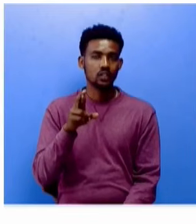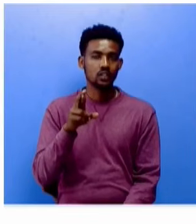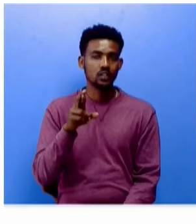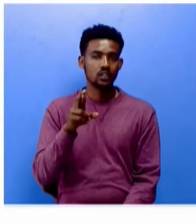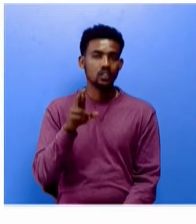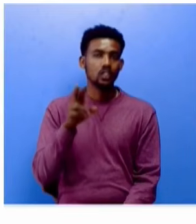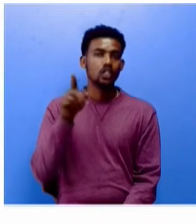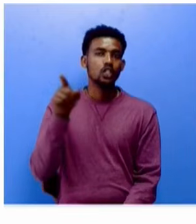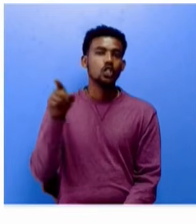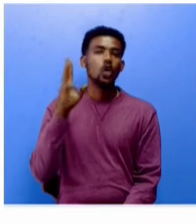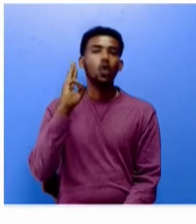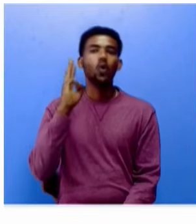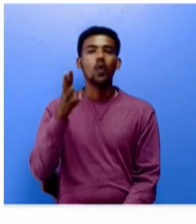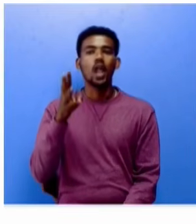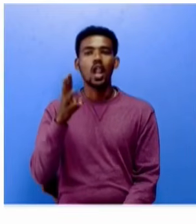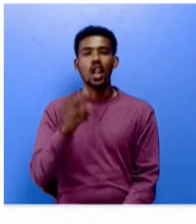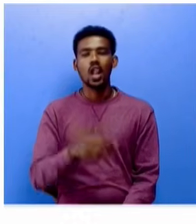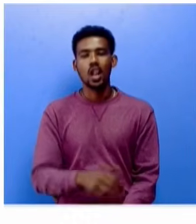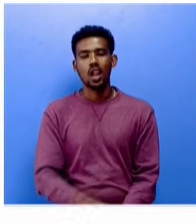you will,